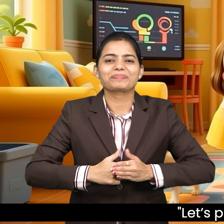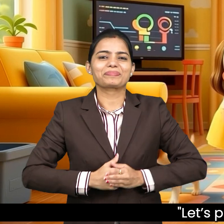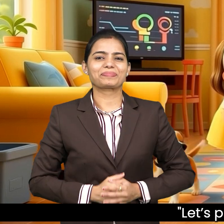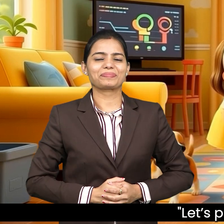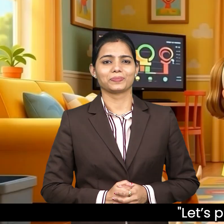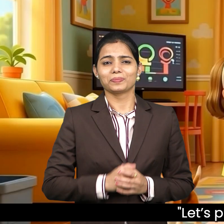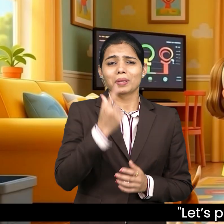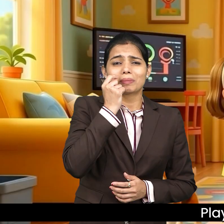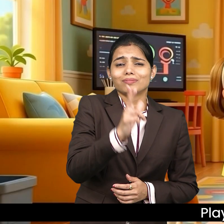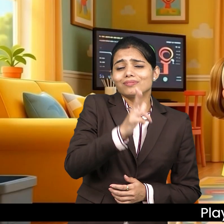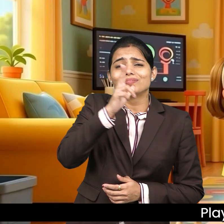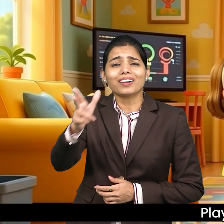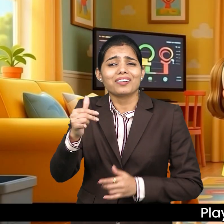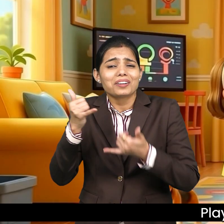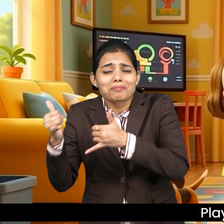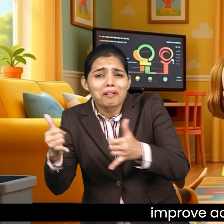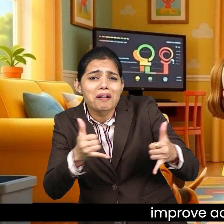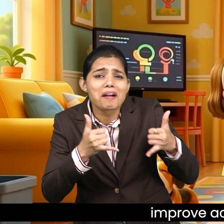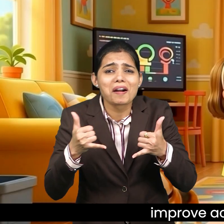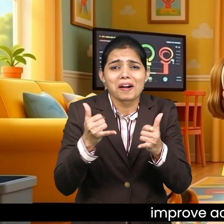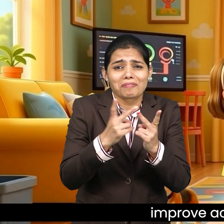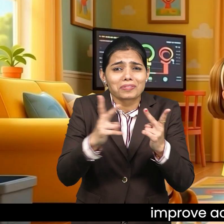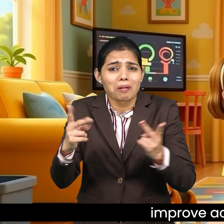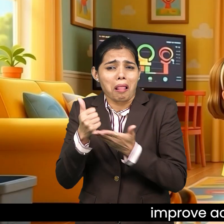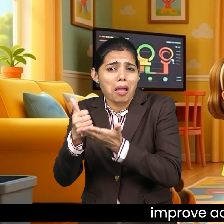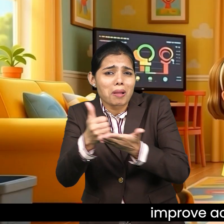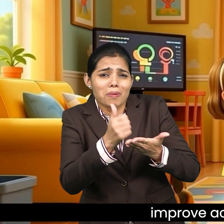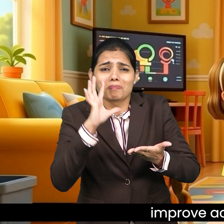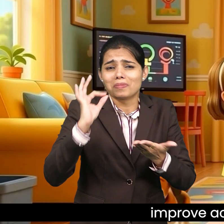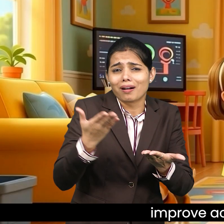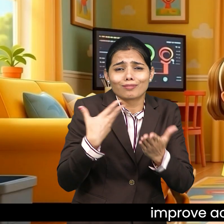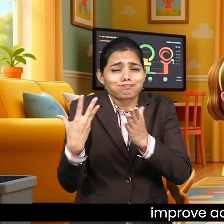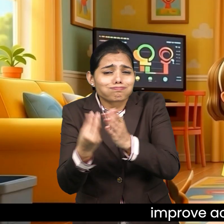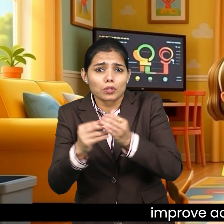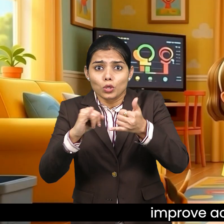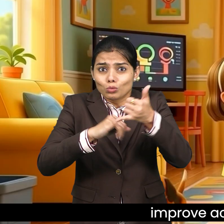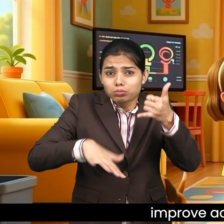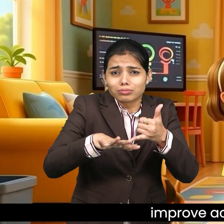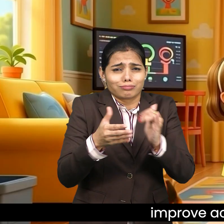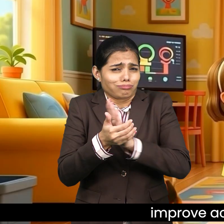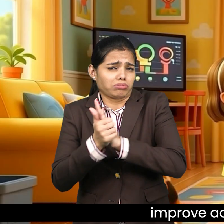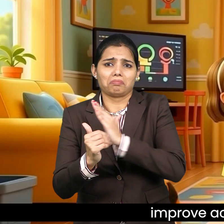tomorrow. Playing games help improve academic and social skills.